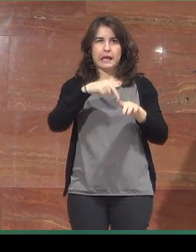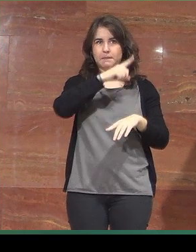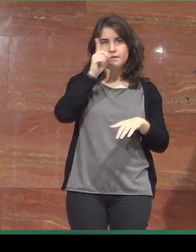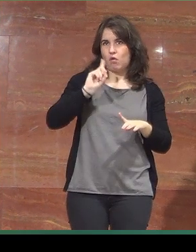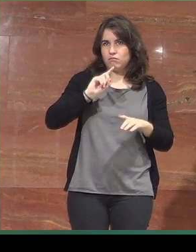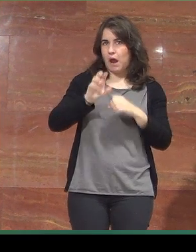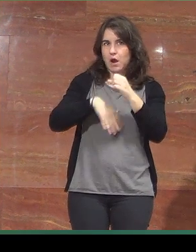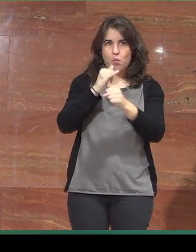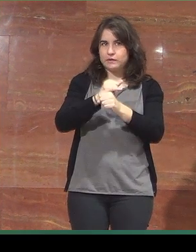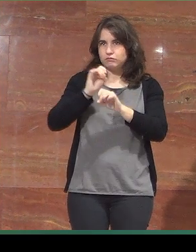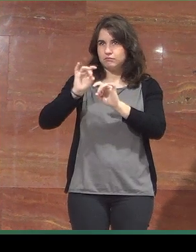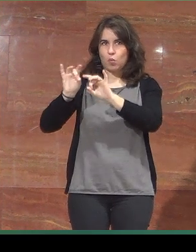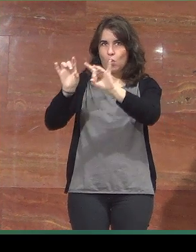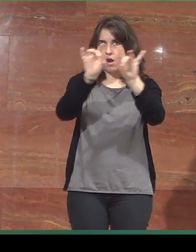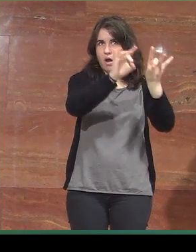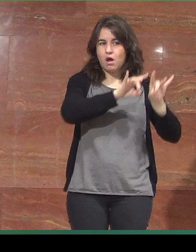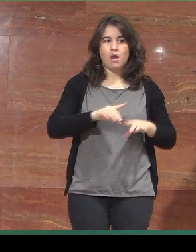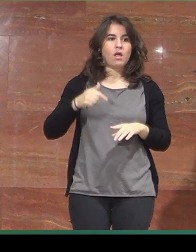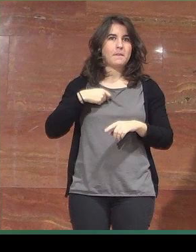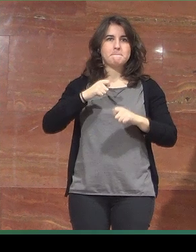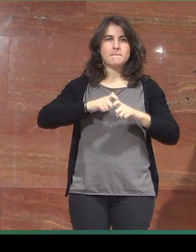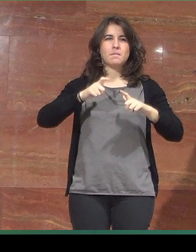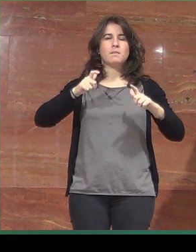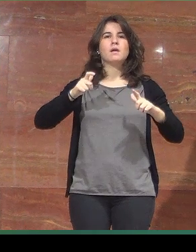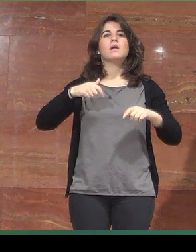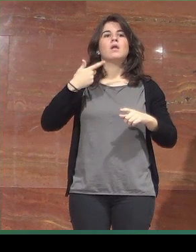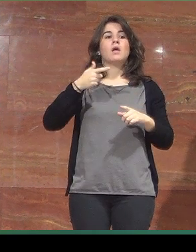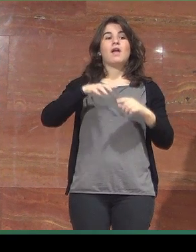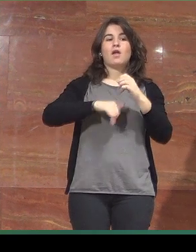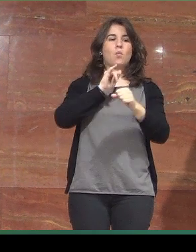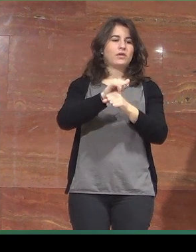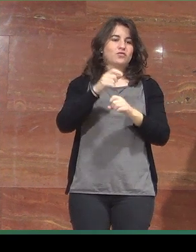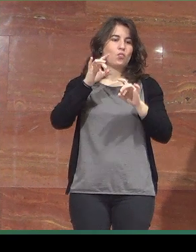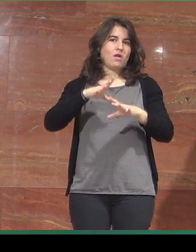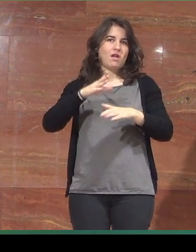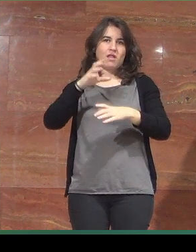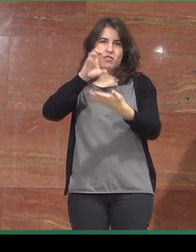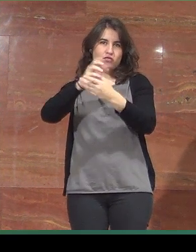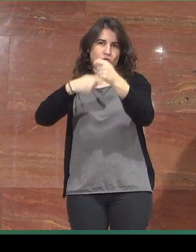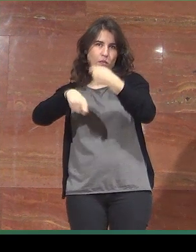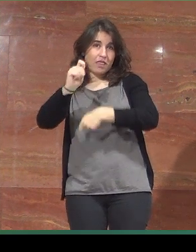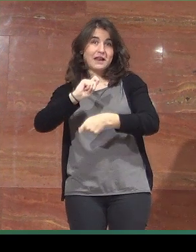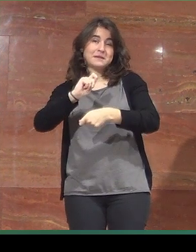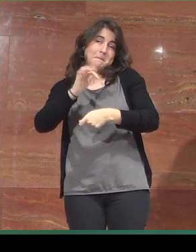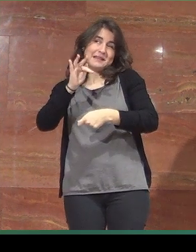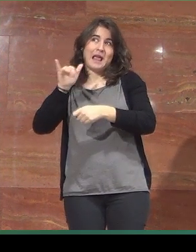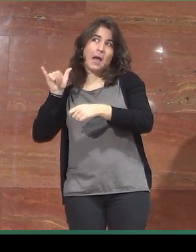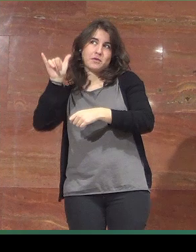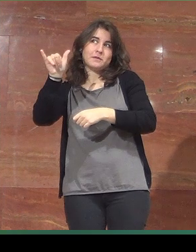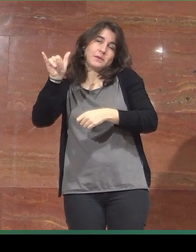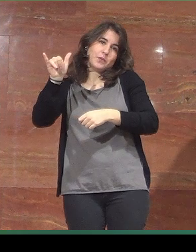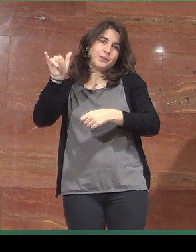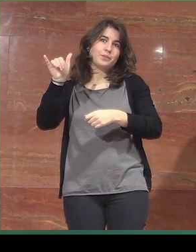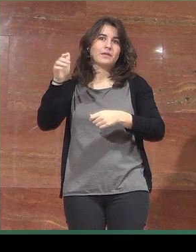airports are shopping malls with a few aeroplanes attached, but the main purpose increasingly seems to be to sell us things.